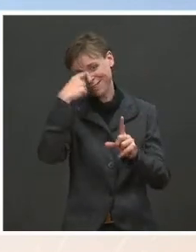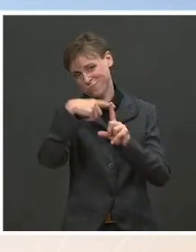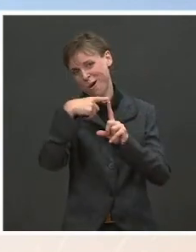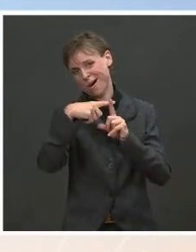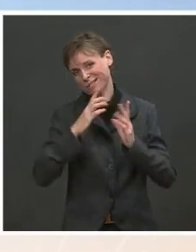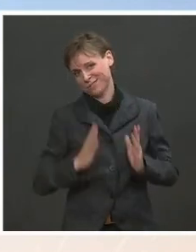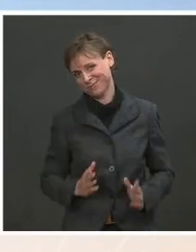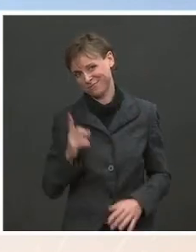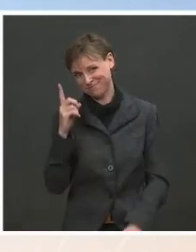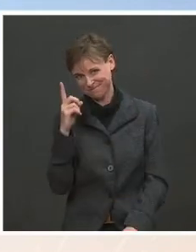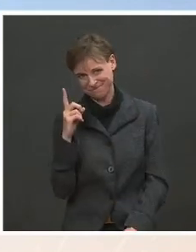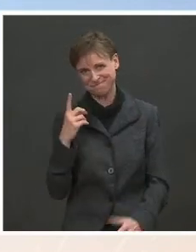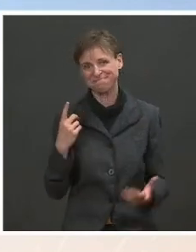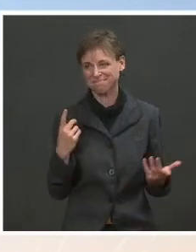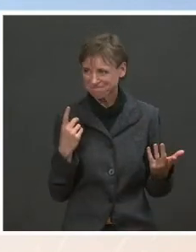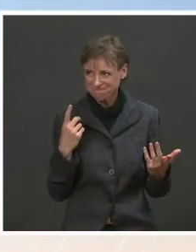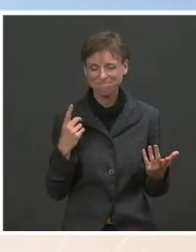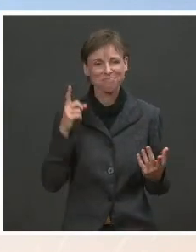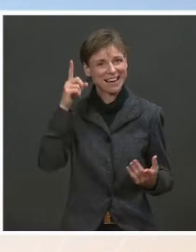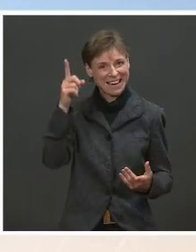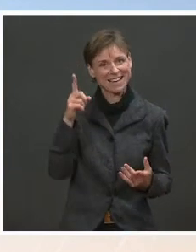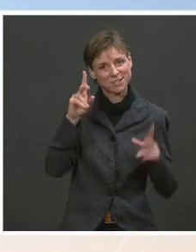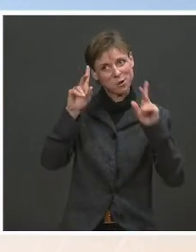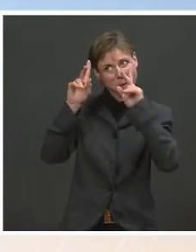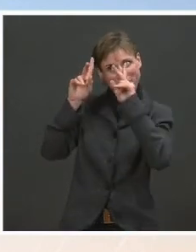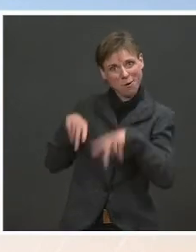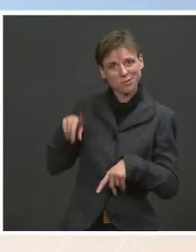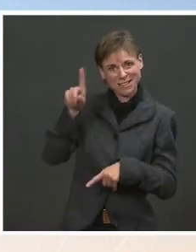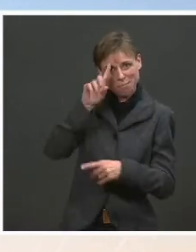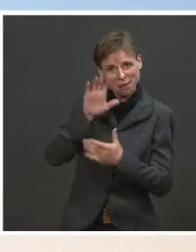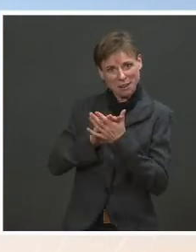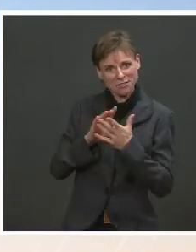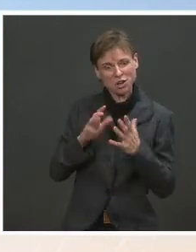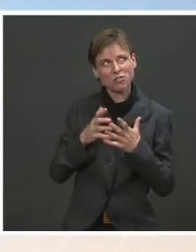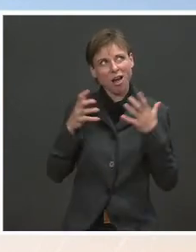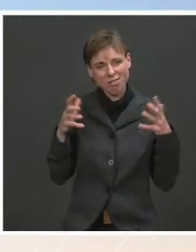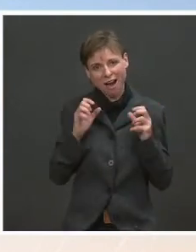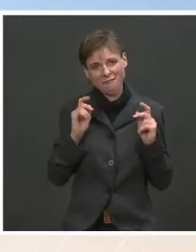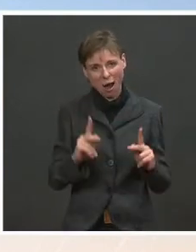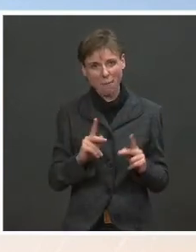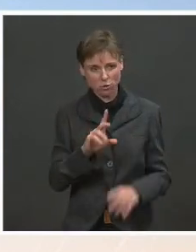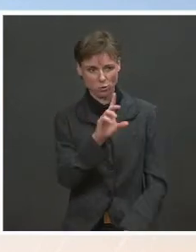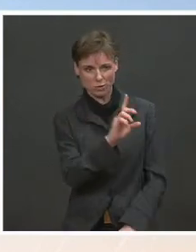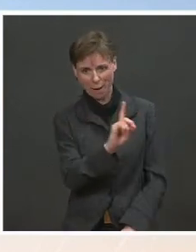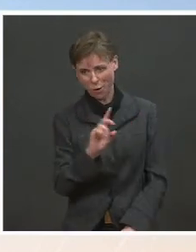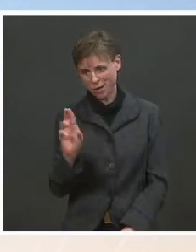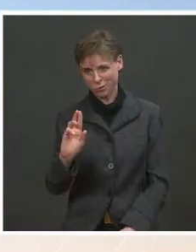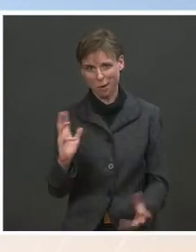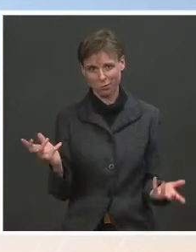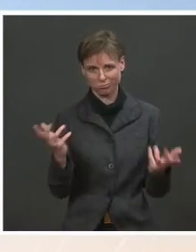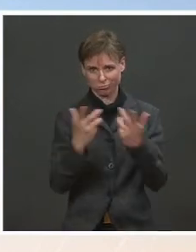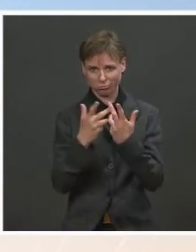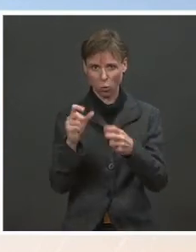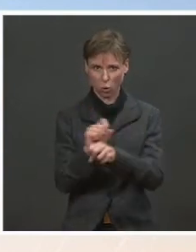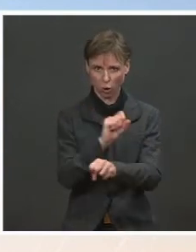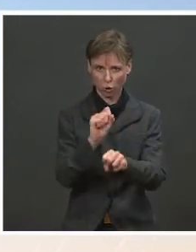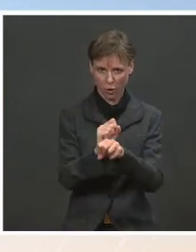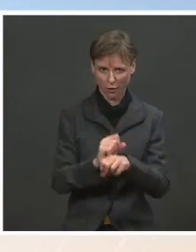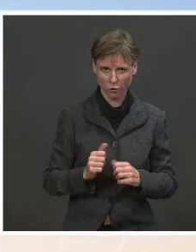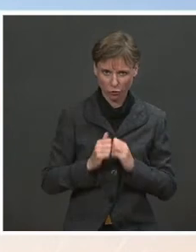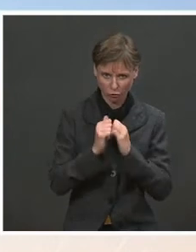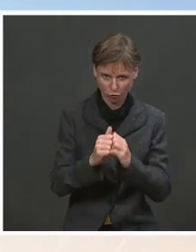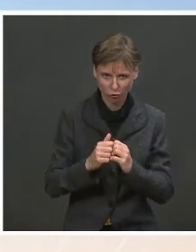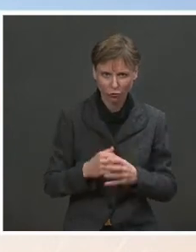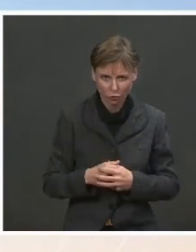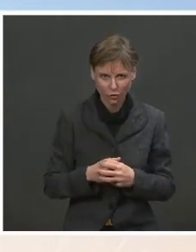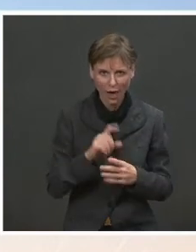a person who believes that there is a lot of opportunity for Democrats and Republicans to work together, that there is a history of